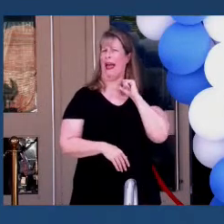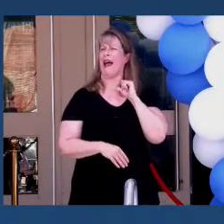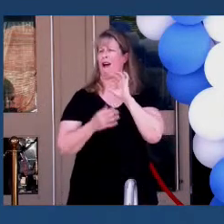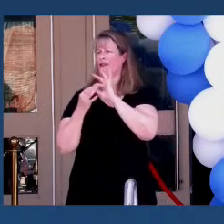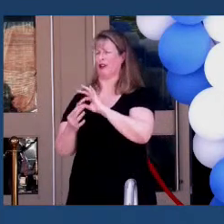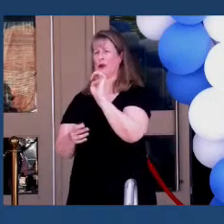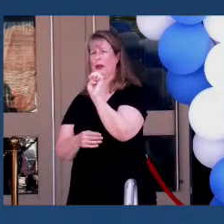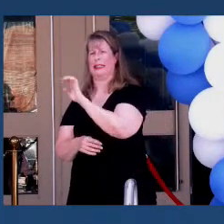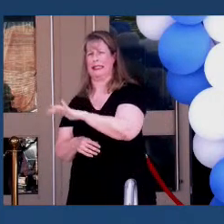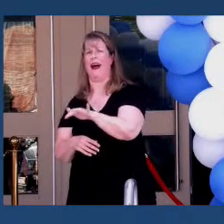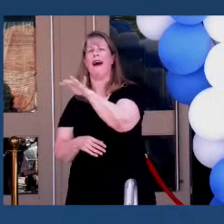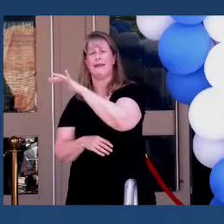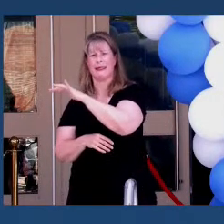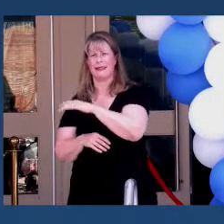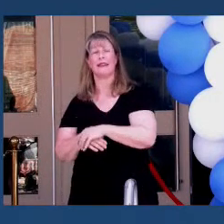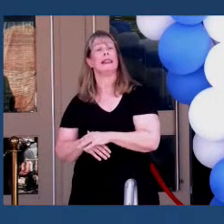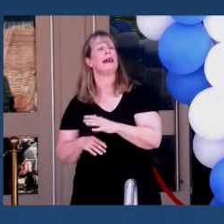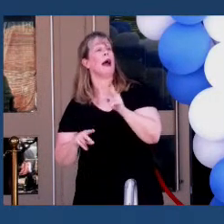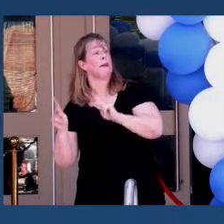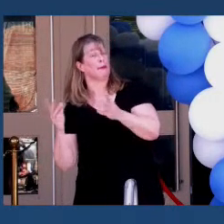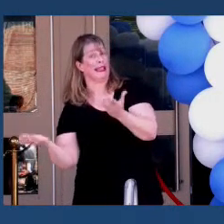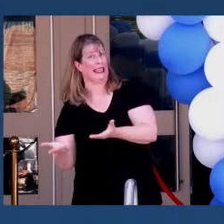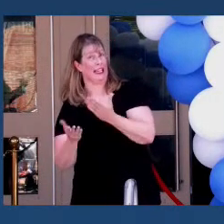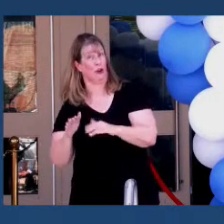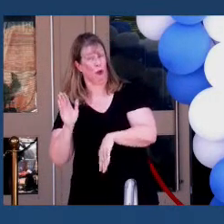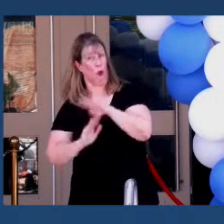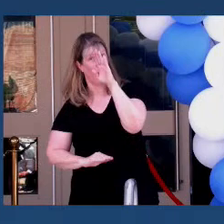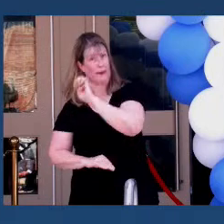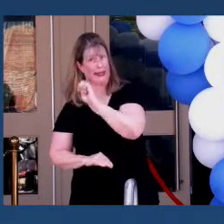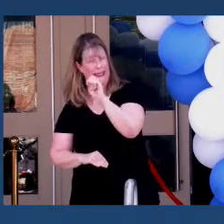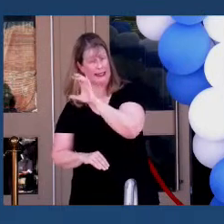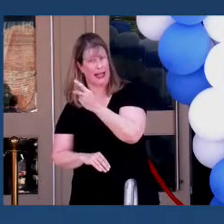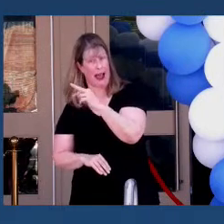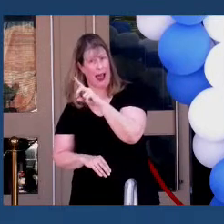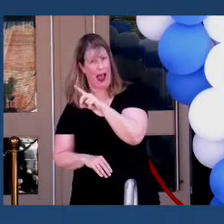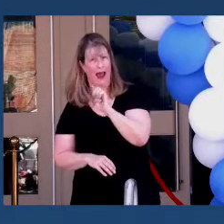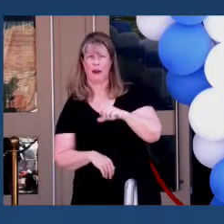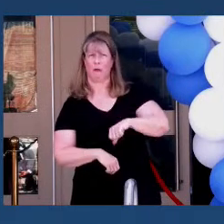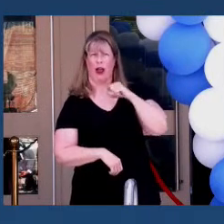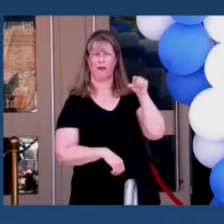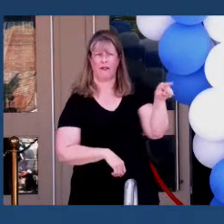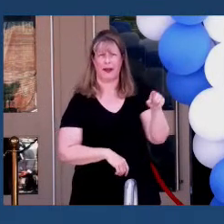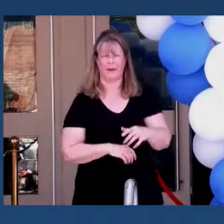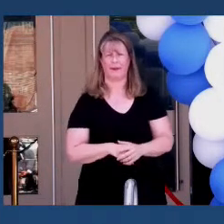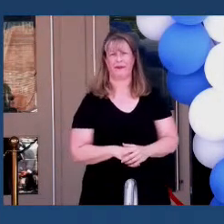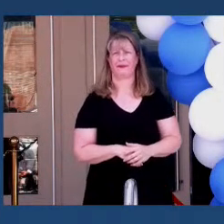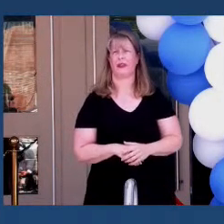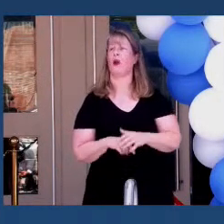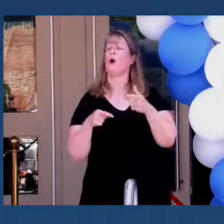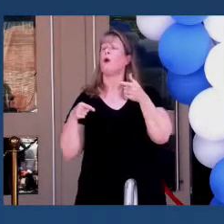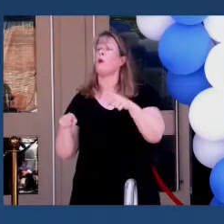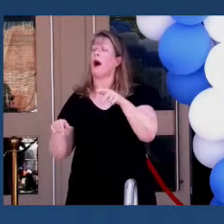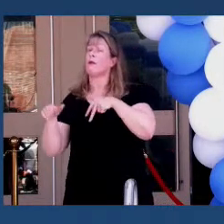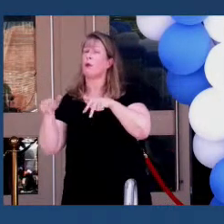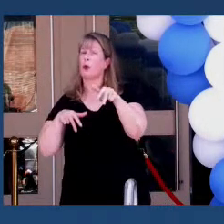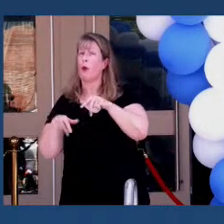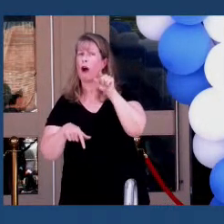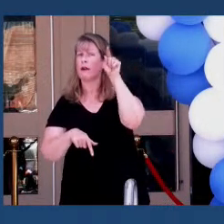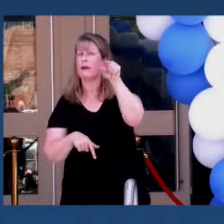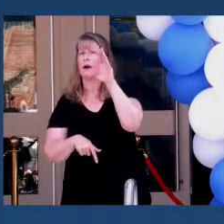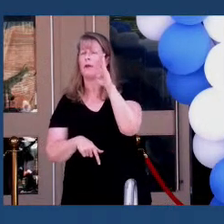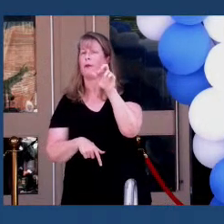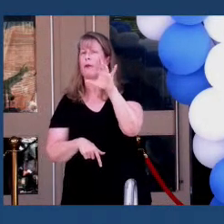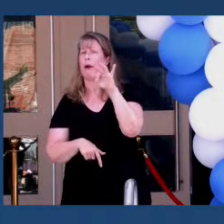for us growing up on the east side, not only did we have Mr. Pritchett, but as we walked to school, to Bancroft,